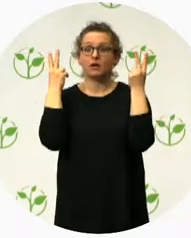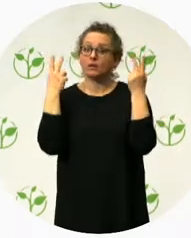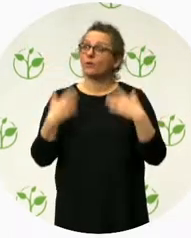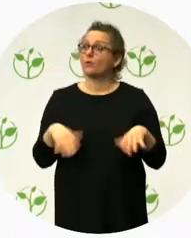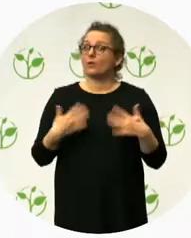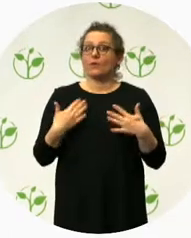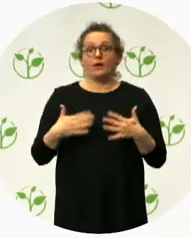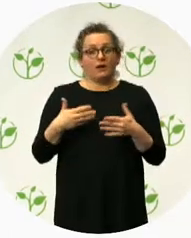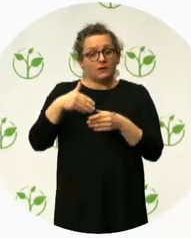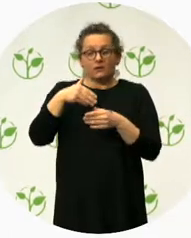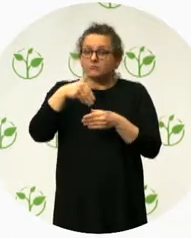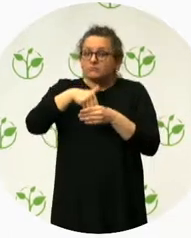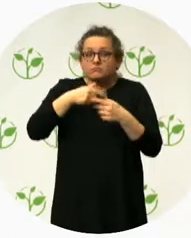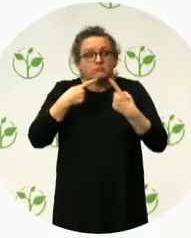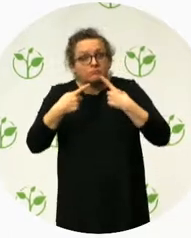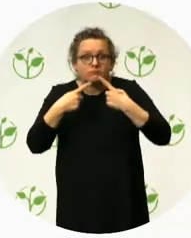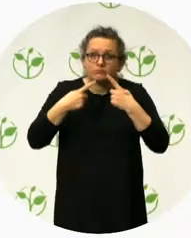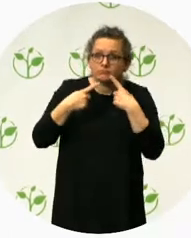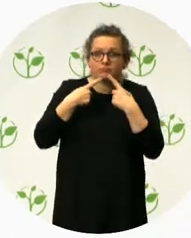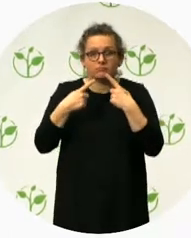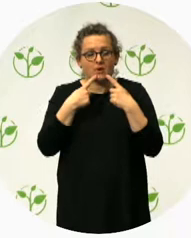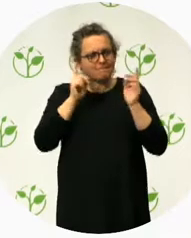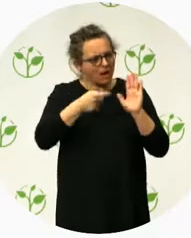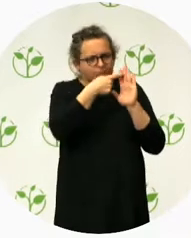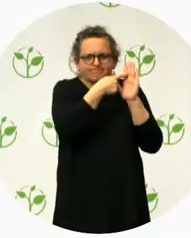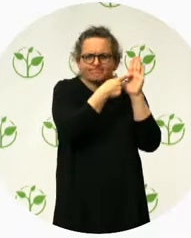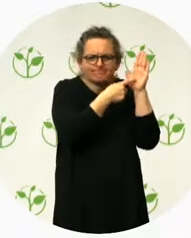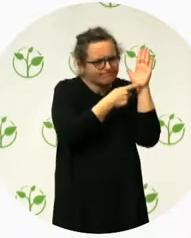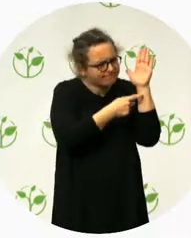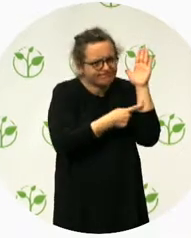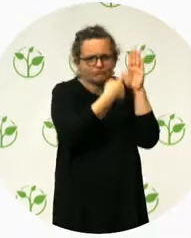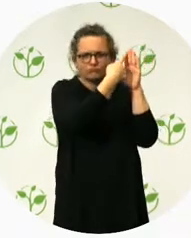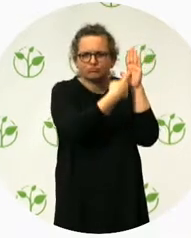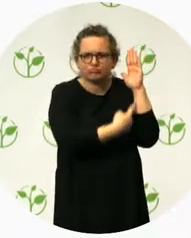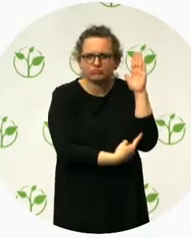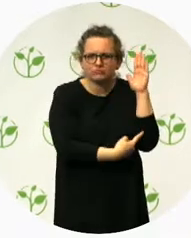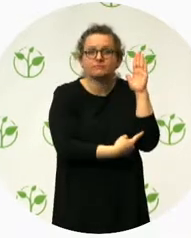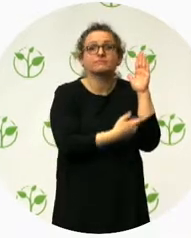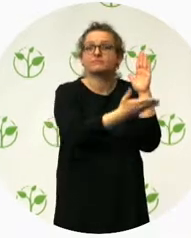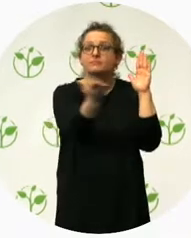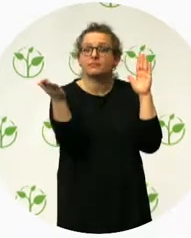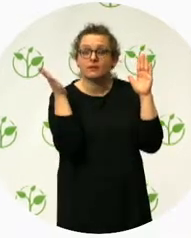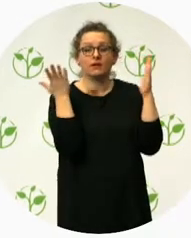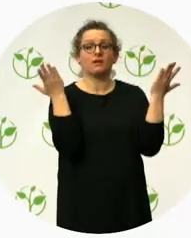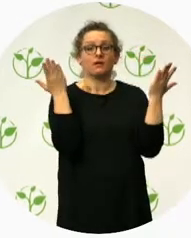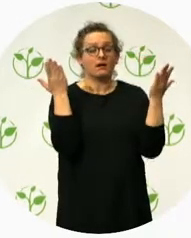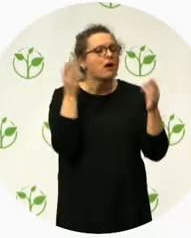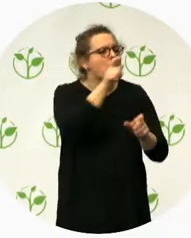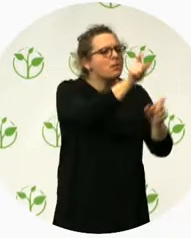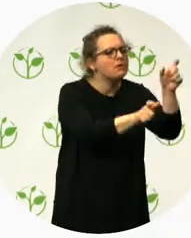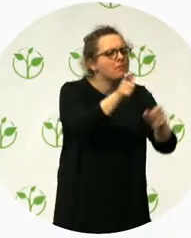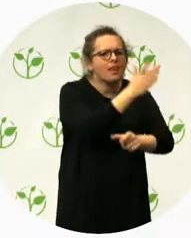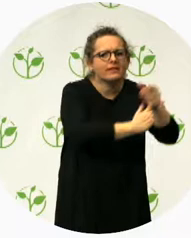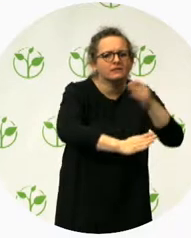what conditions do we need in order to enable persons with disabilities to participate and to